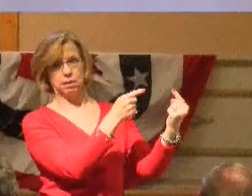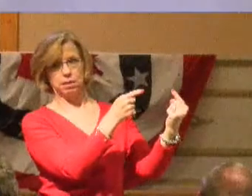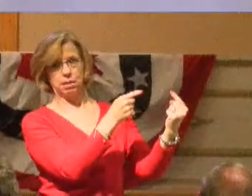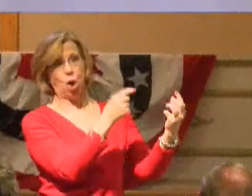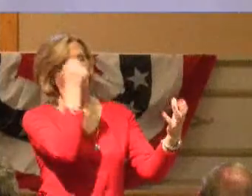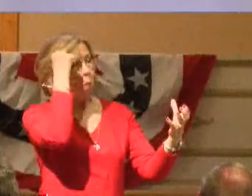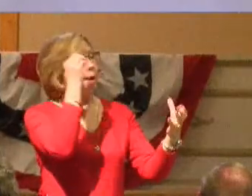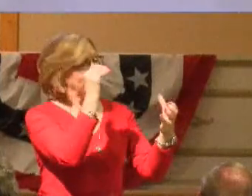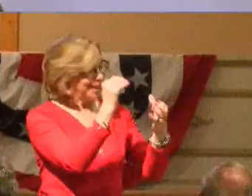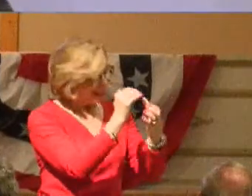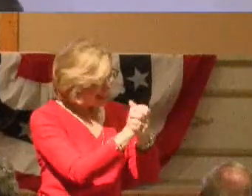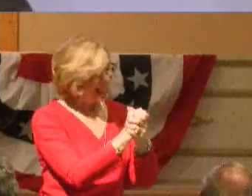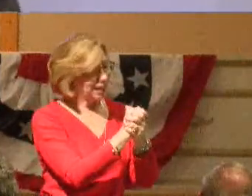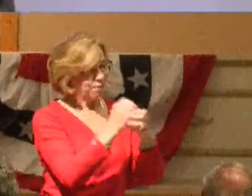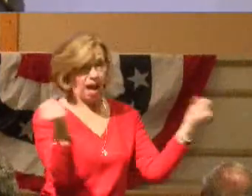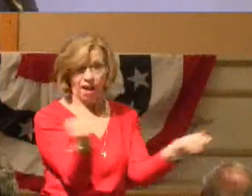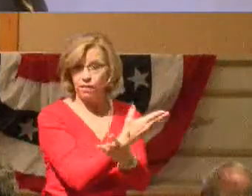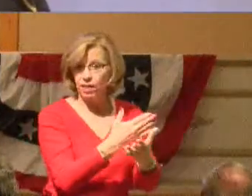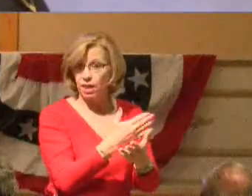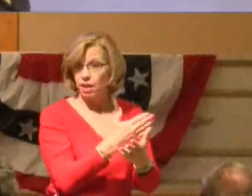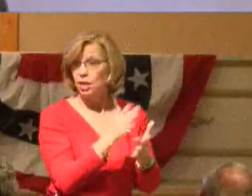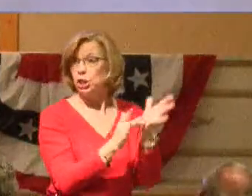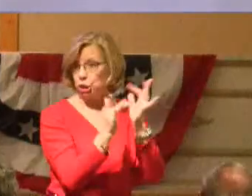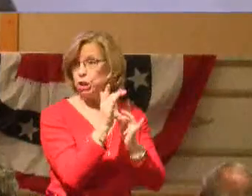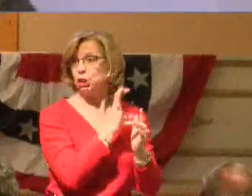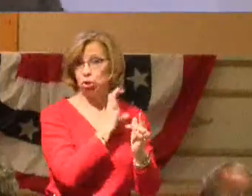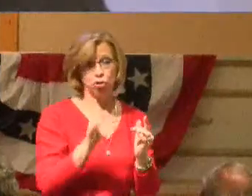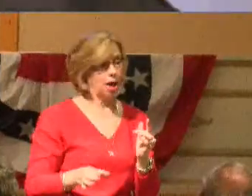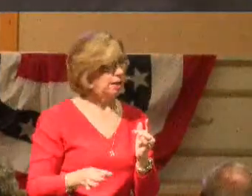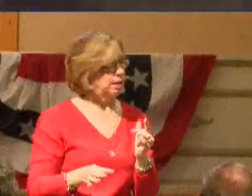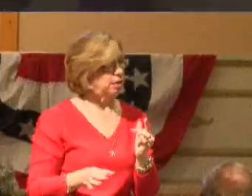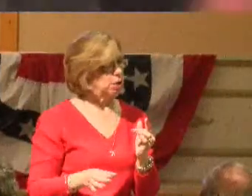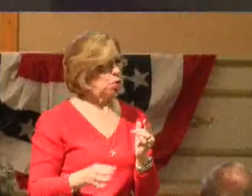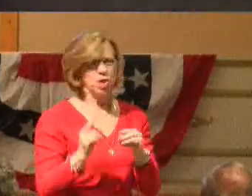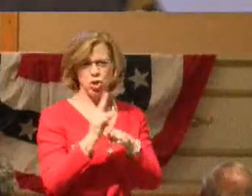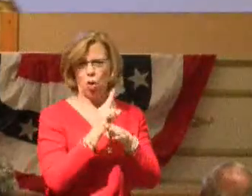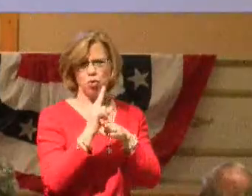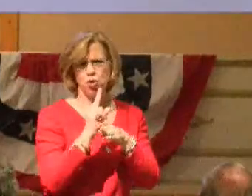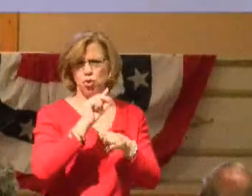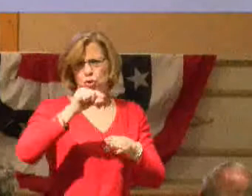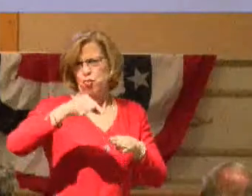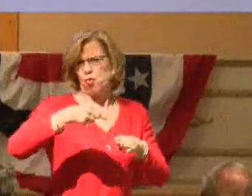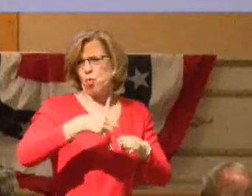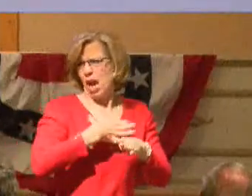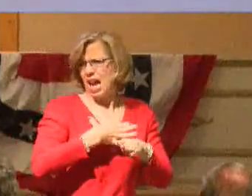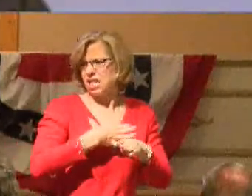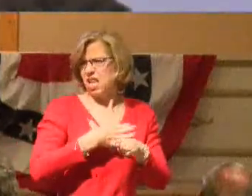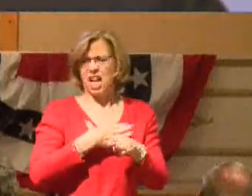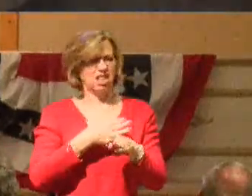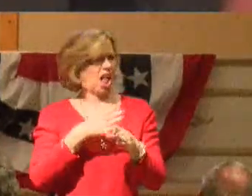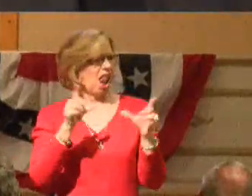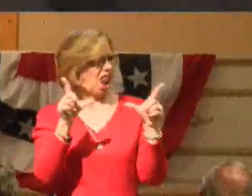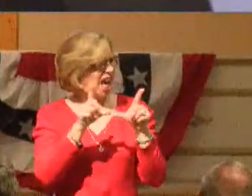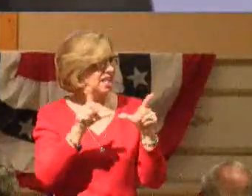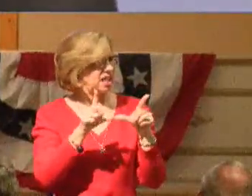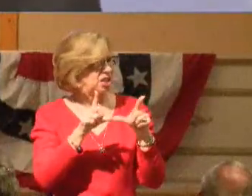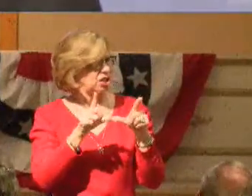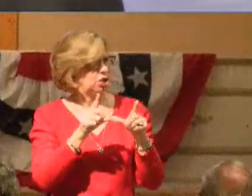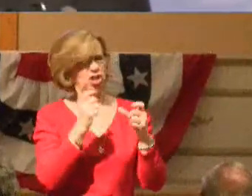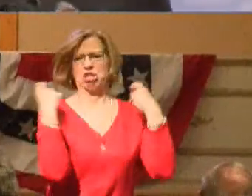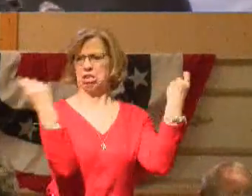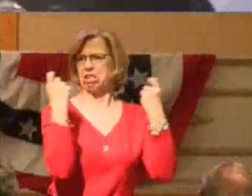about Jesus Christ, we will not use this grace as a license or an occasion for